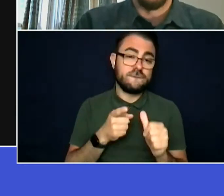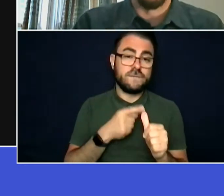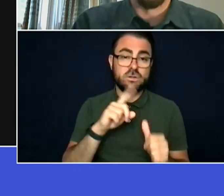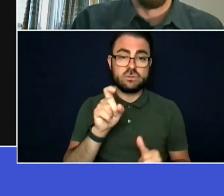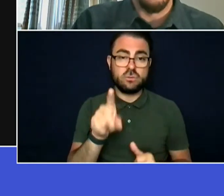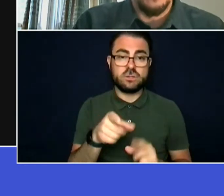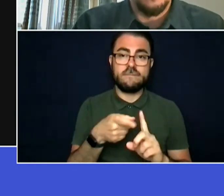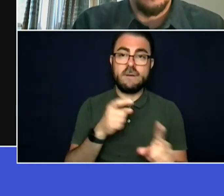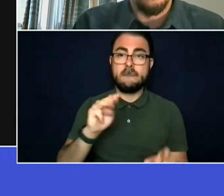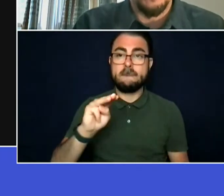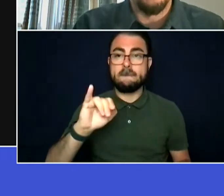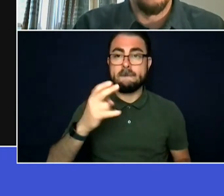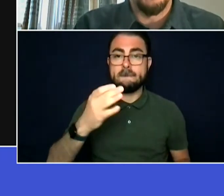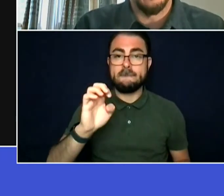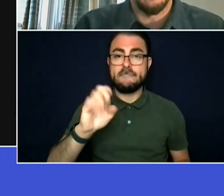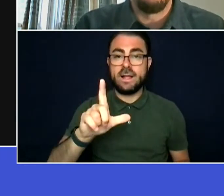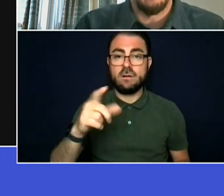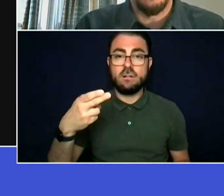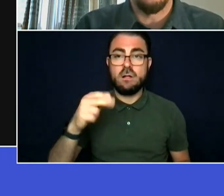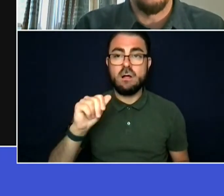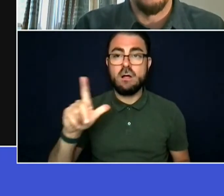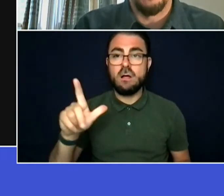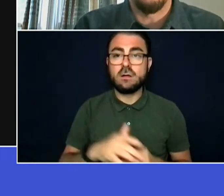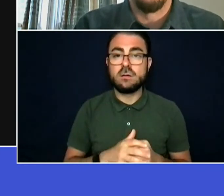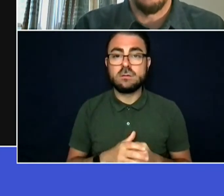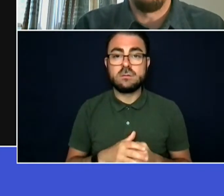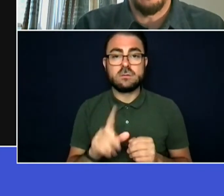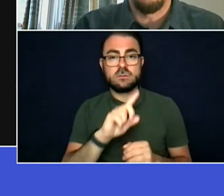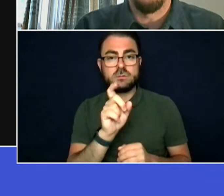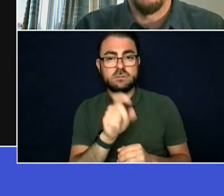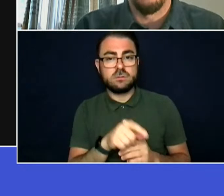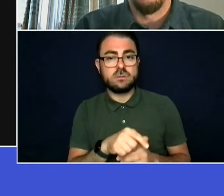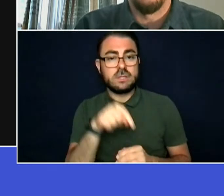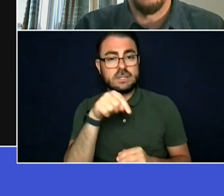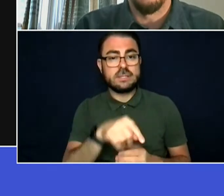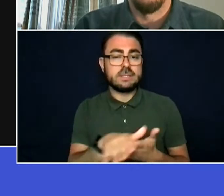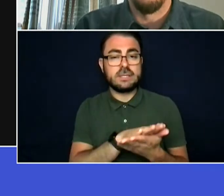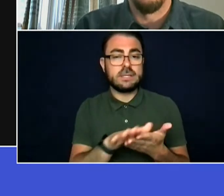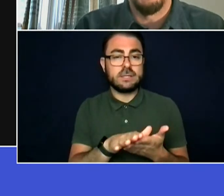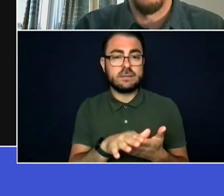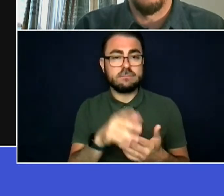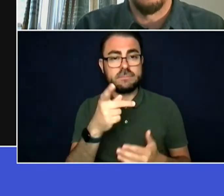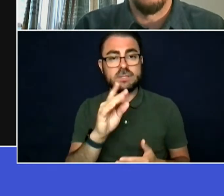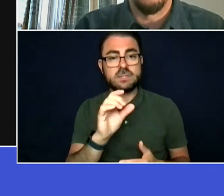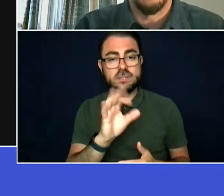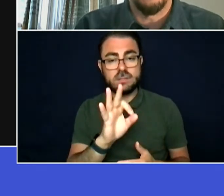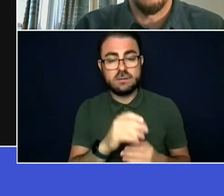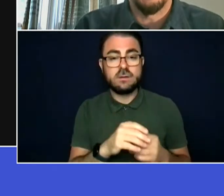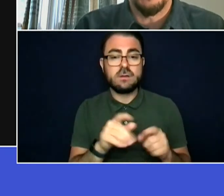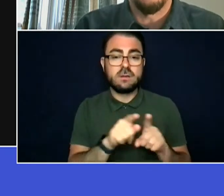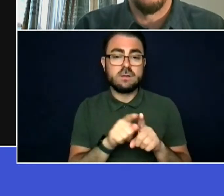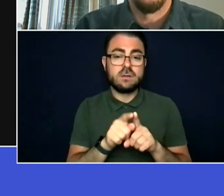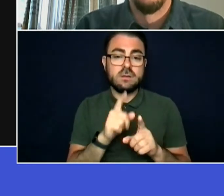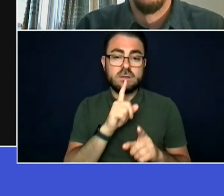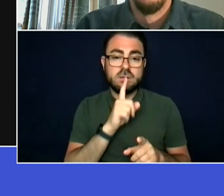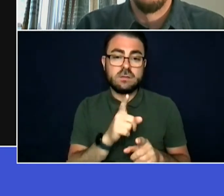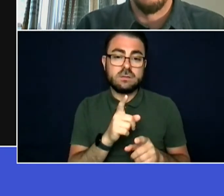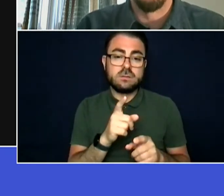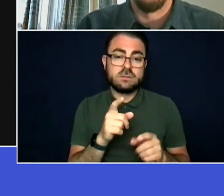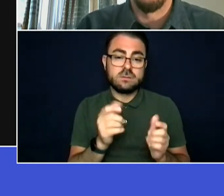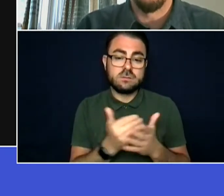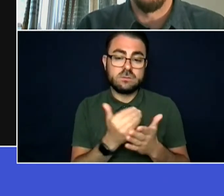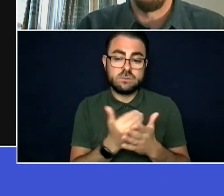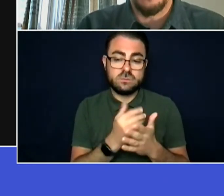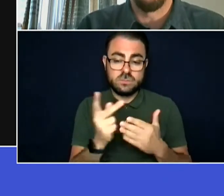Hall. And the question is, Quiet Clean PDX is a grassroots campaign working for incentives for small lawn and garden care contractors